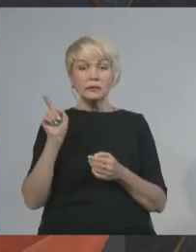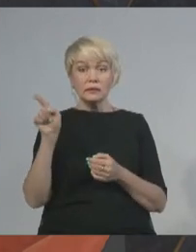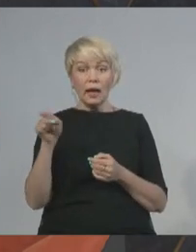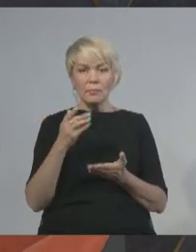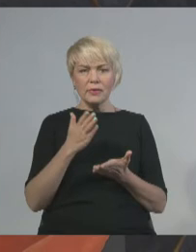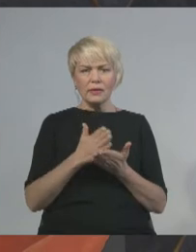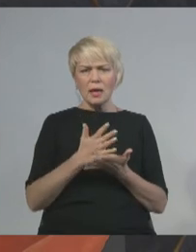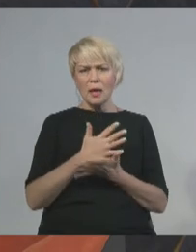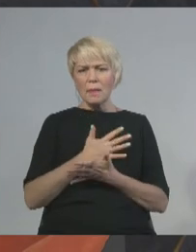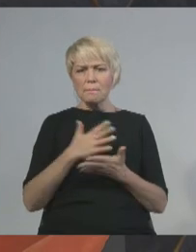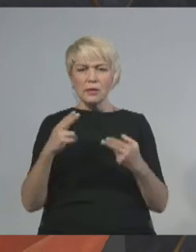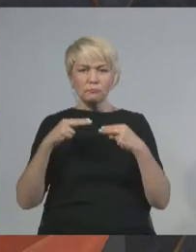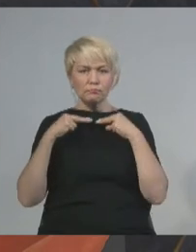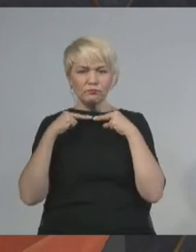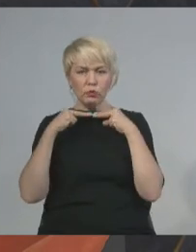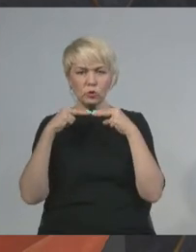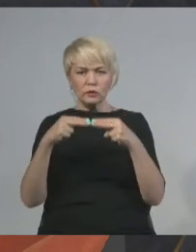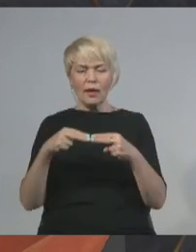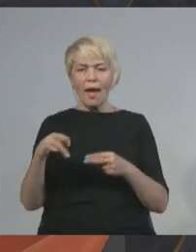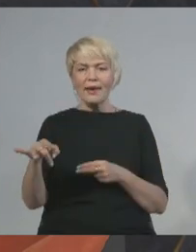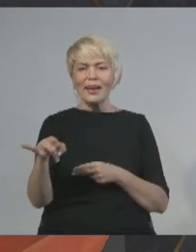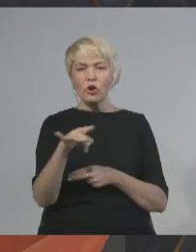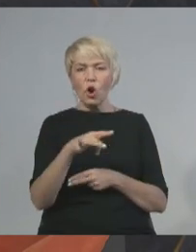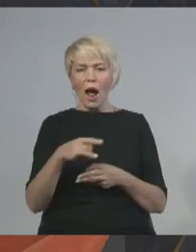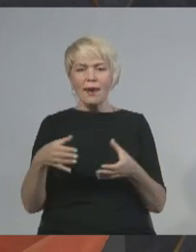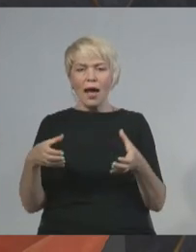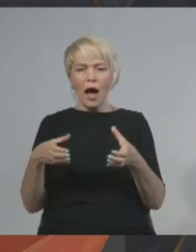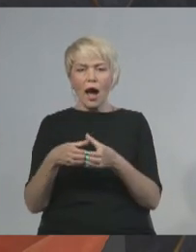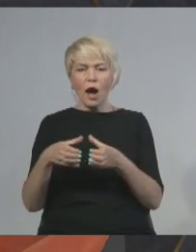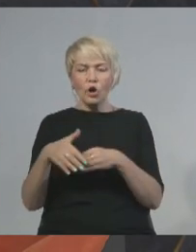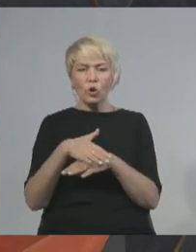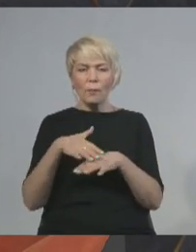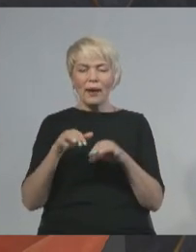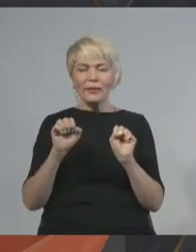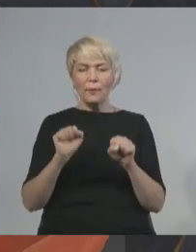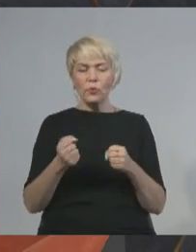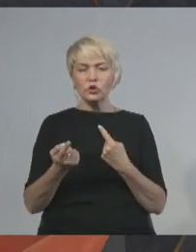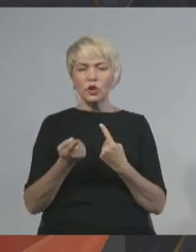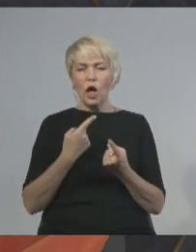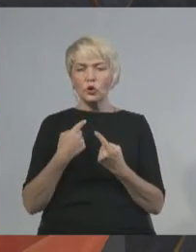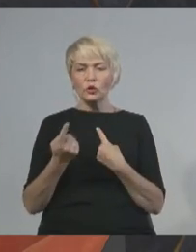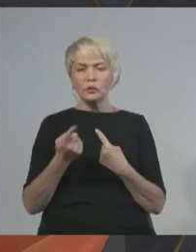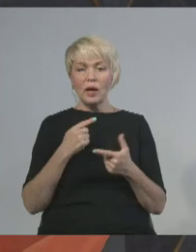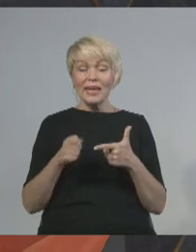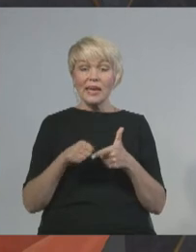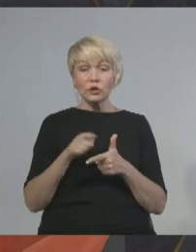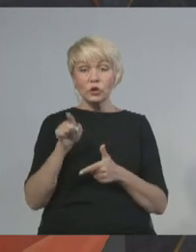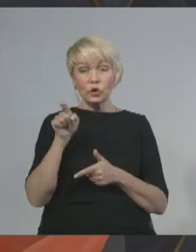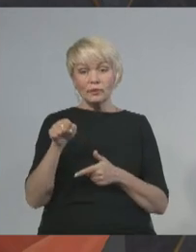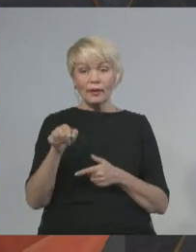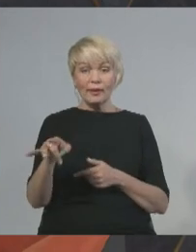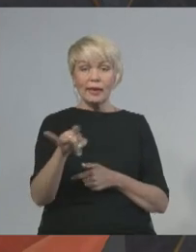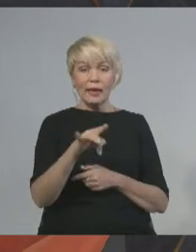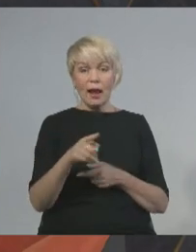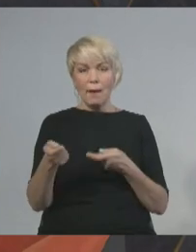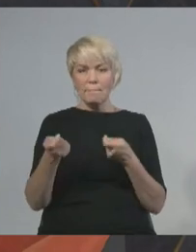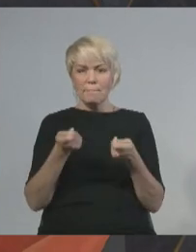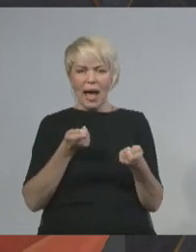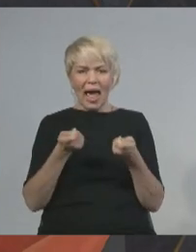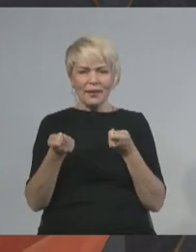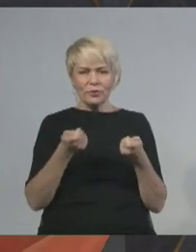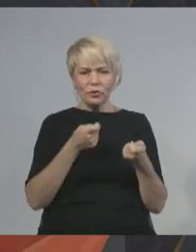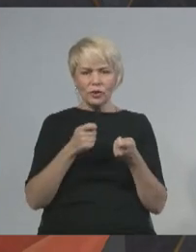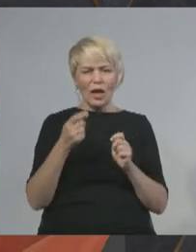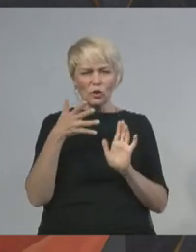project they have because they have a more focused regional community you can come talk to if your original